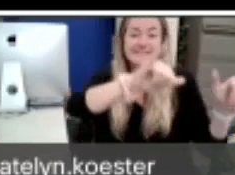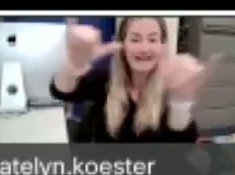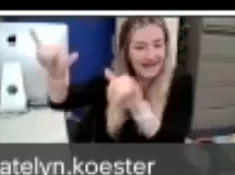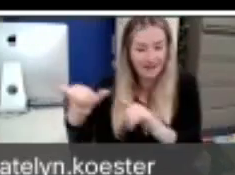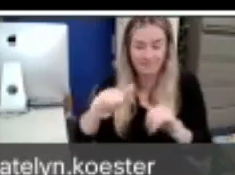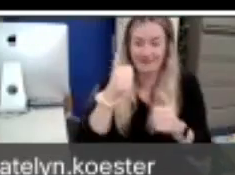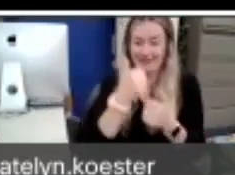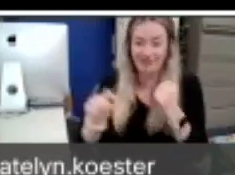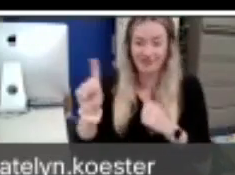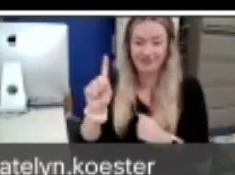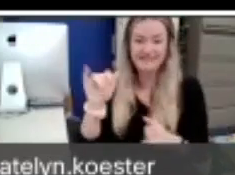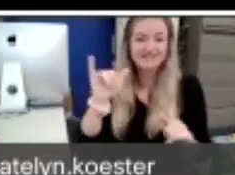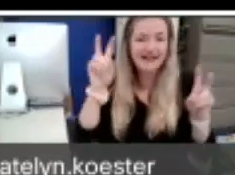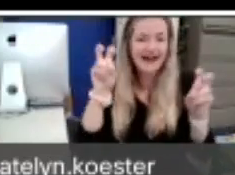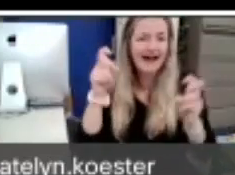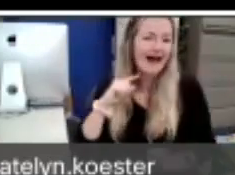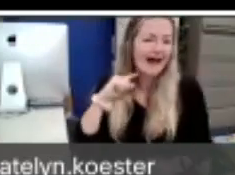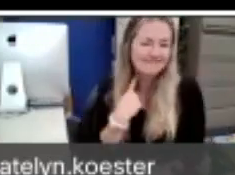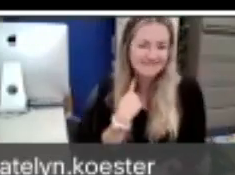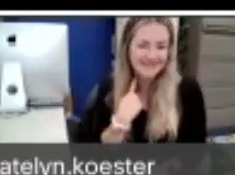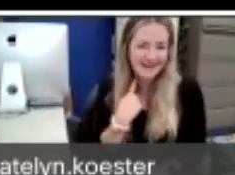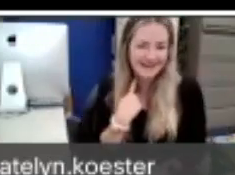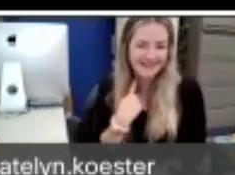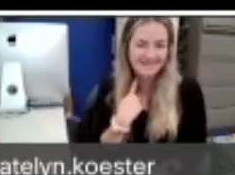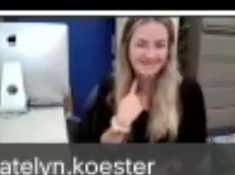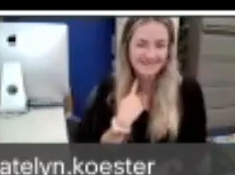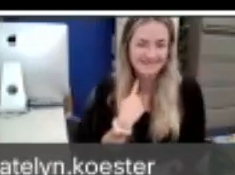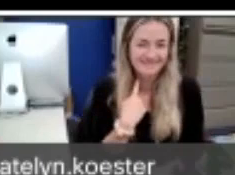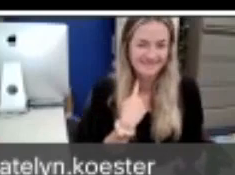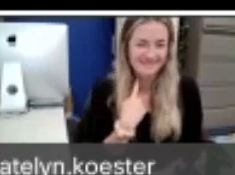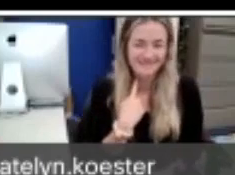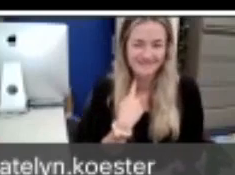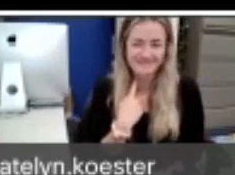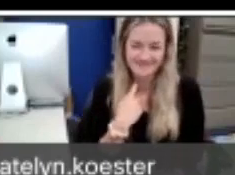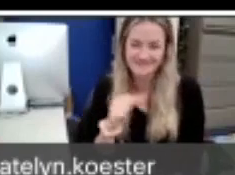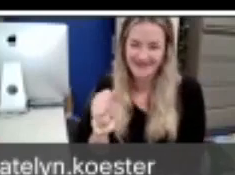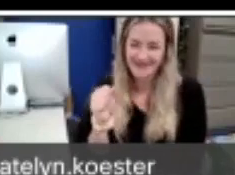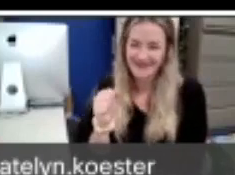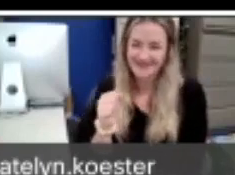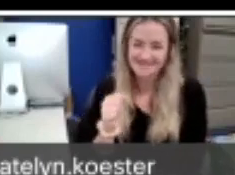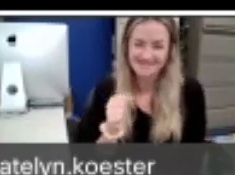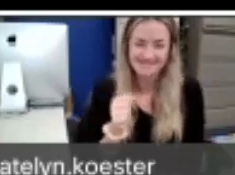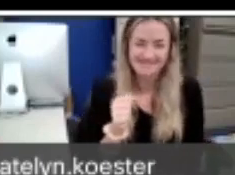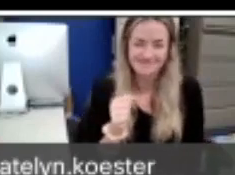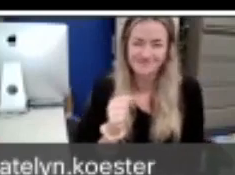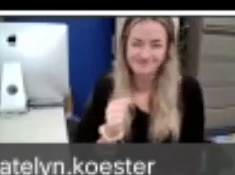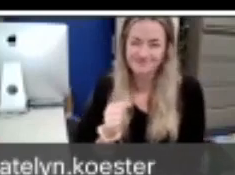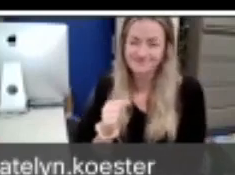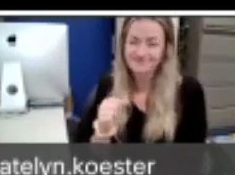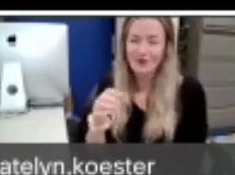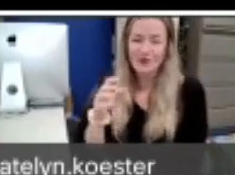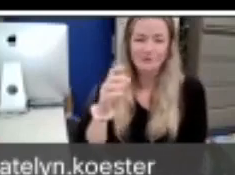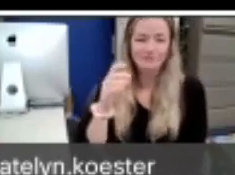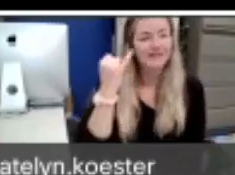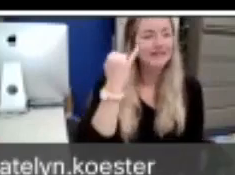isn't a universal language. It is not the same everywhere. Like there's accents, quote unquote.